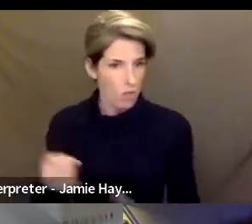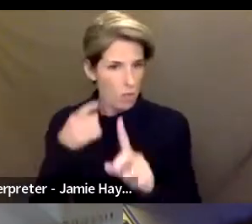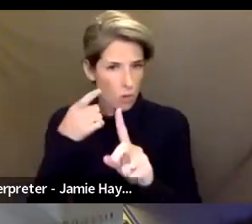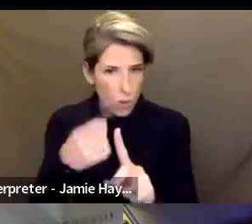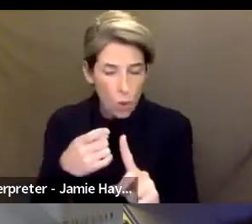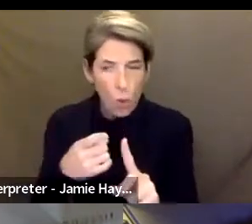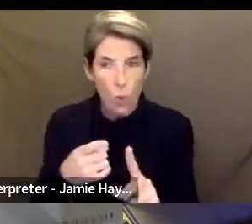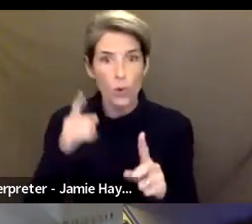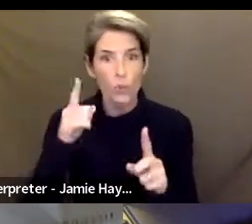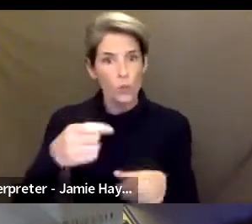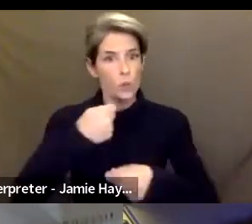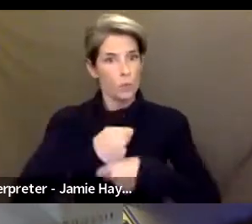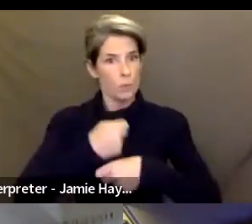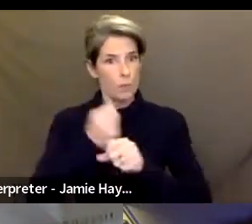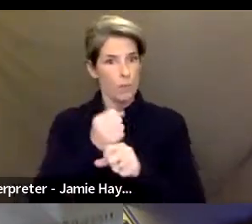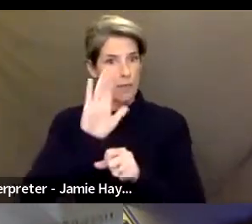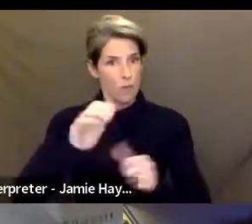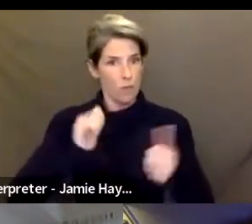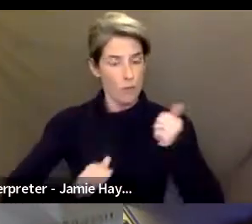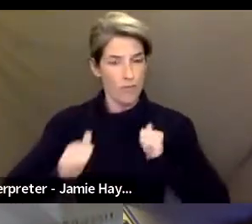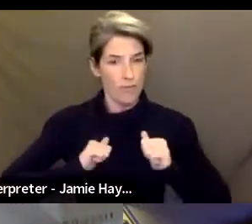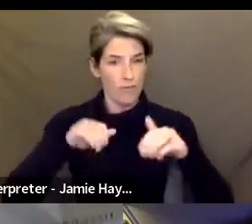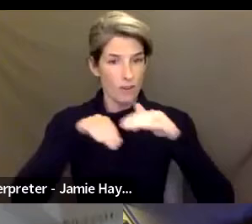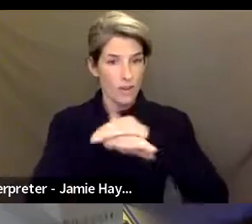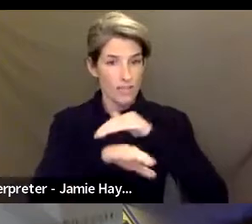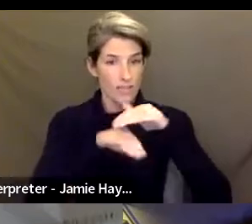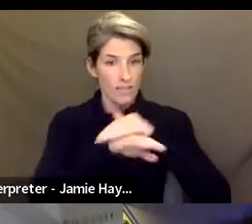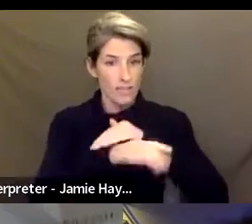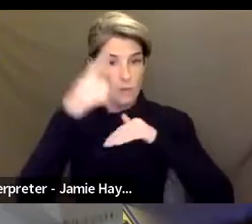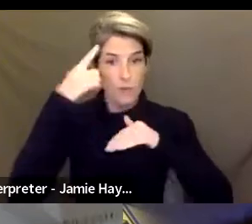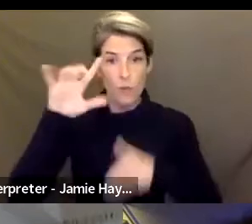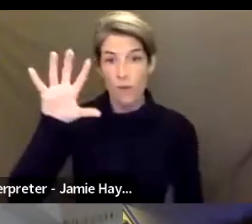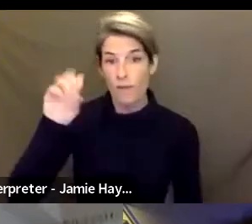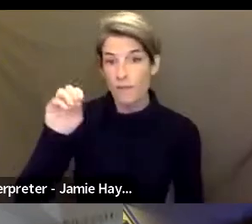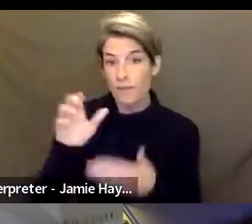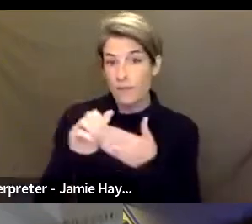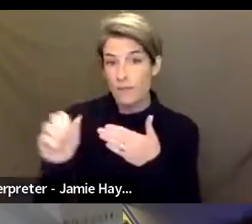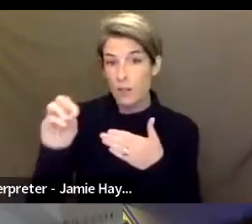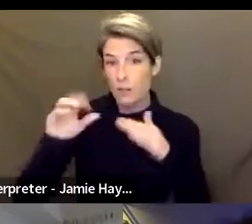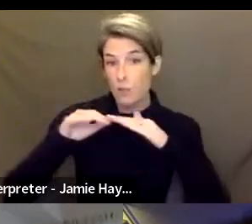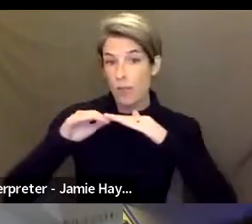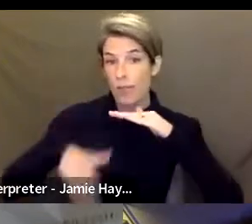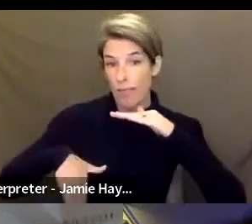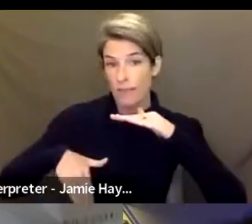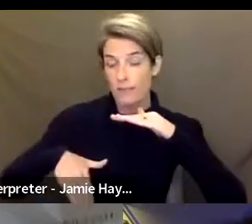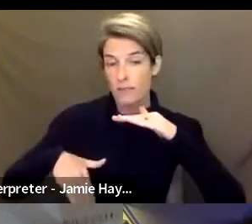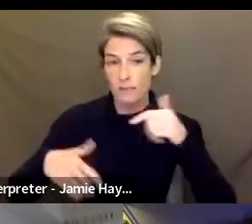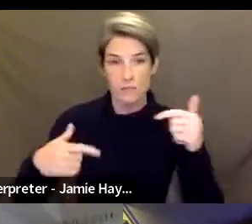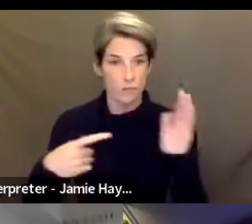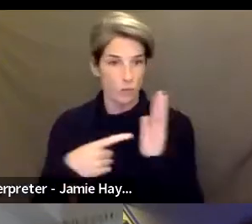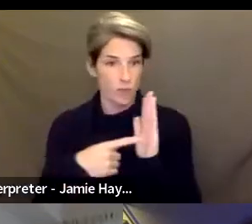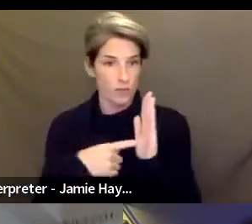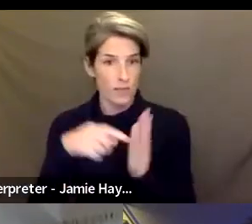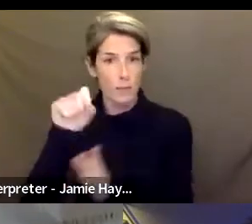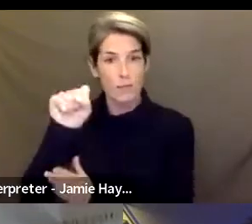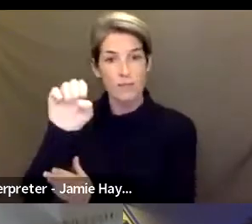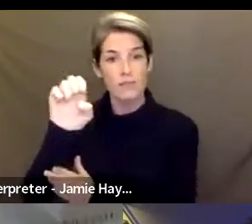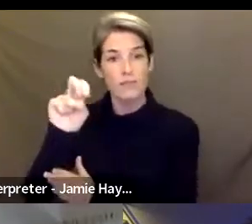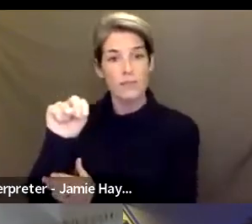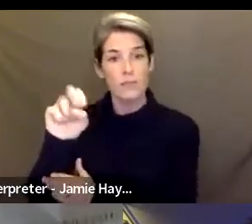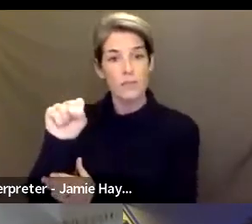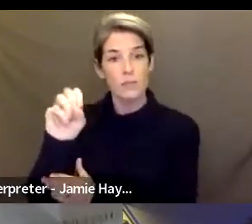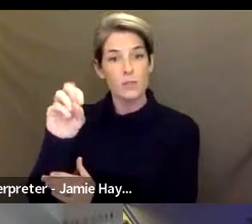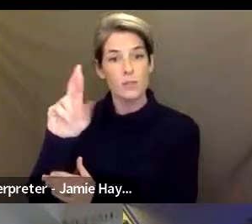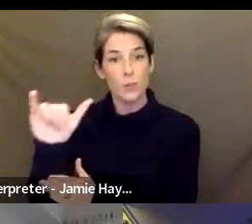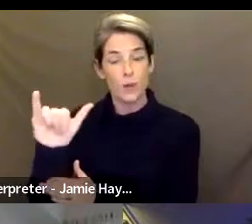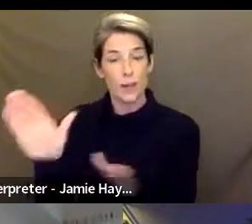or less? You know, and I have sensory boxes of like, hey, welcoming in people with ADHD